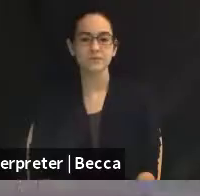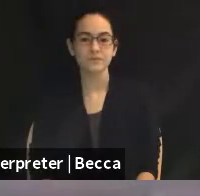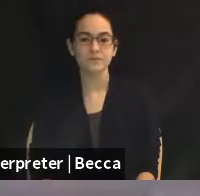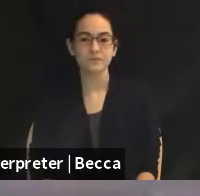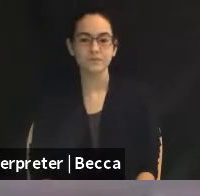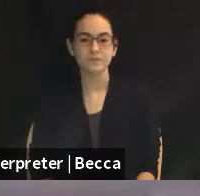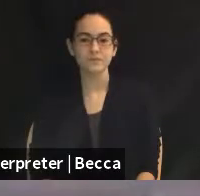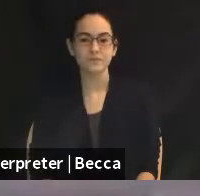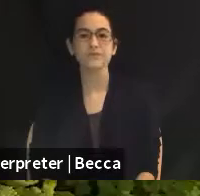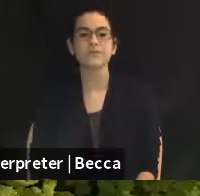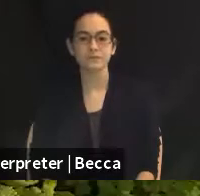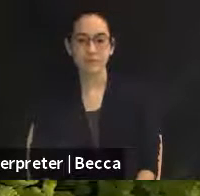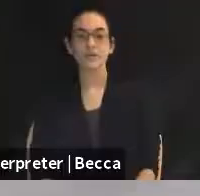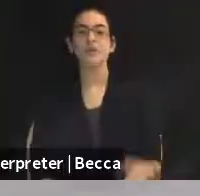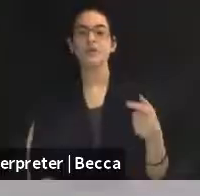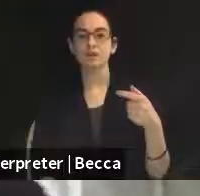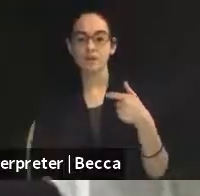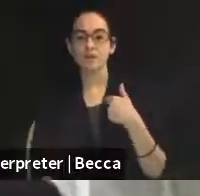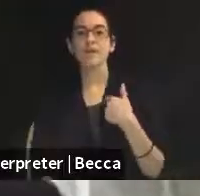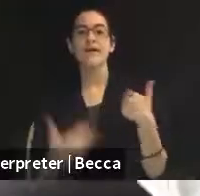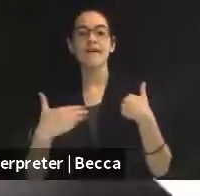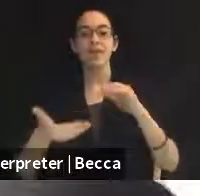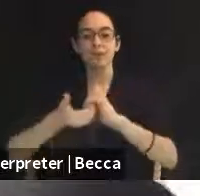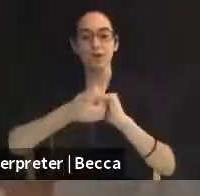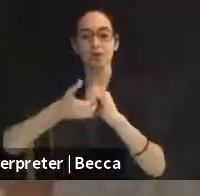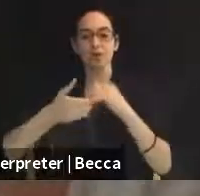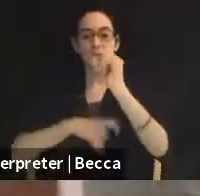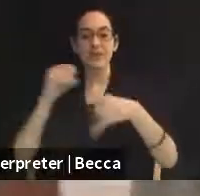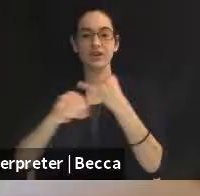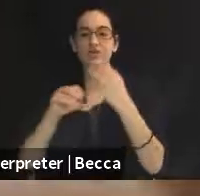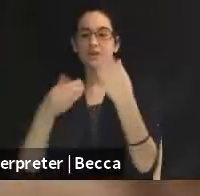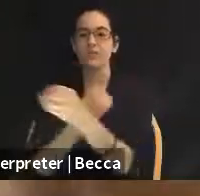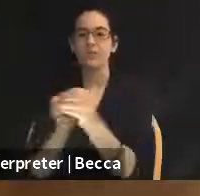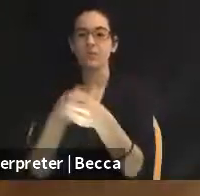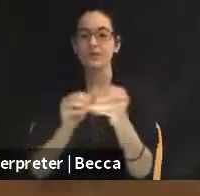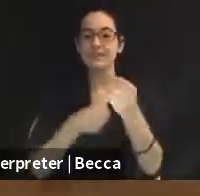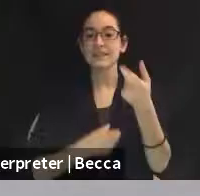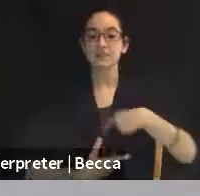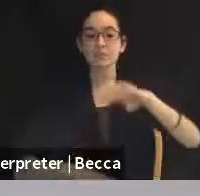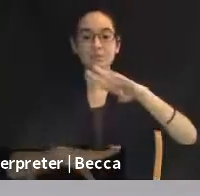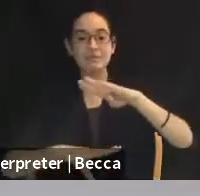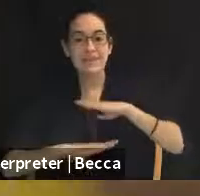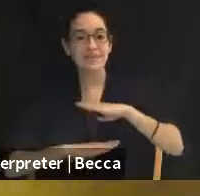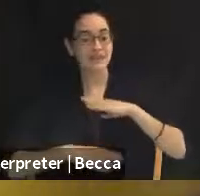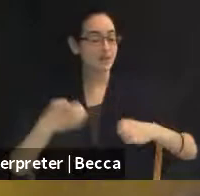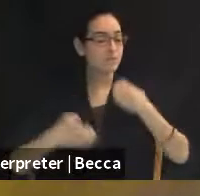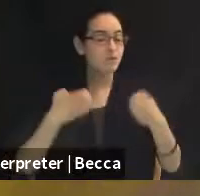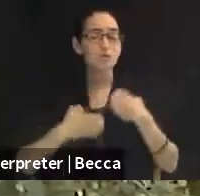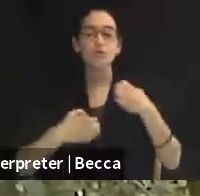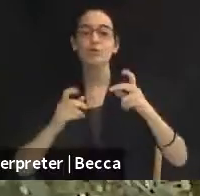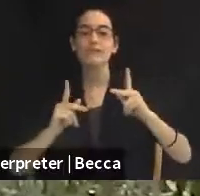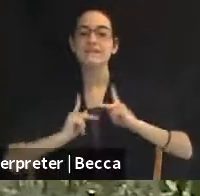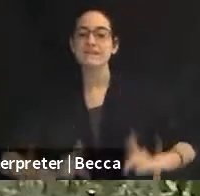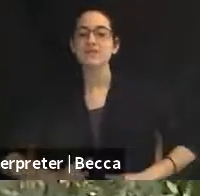Strategic partnerships with international organizations, we holistically meet the emotional, physical, educational,